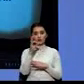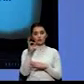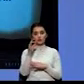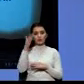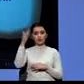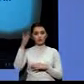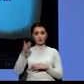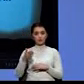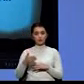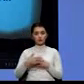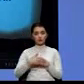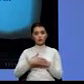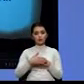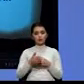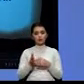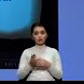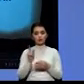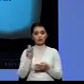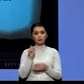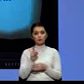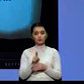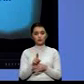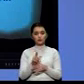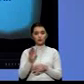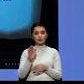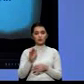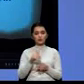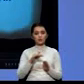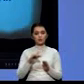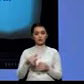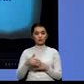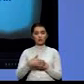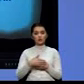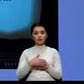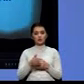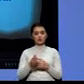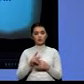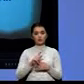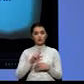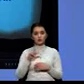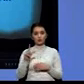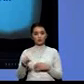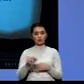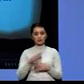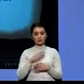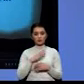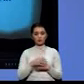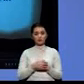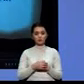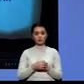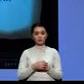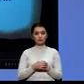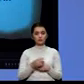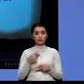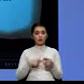tarafidagi devordan eshik ochirishlarini buyurdi. So'ng o'sha eshikdan tashqariga chiqdi.